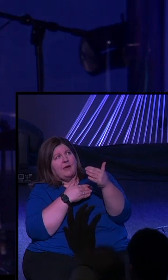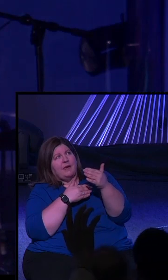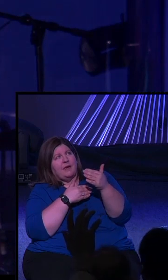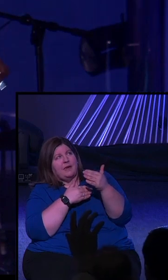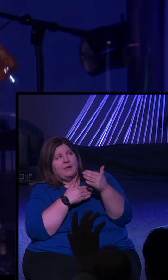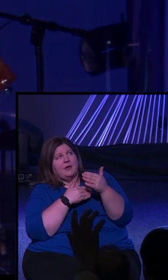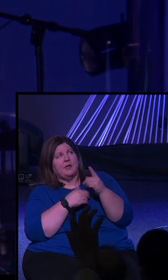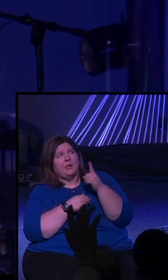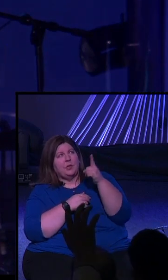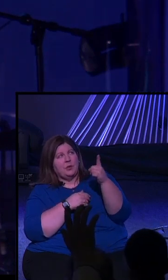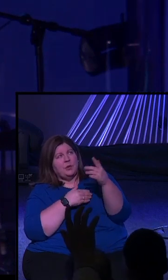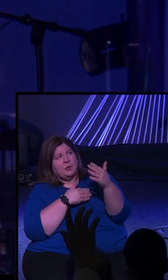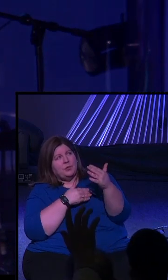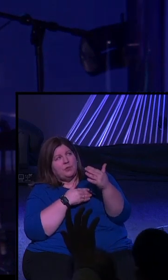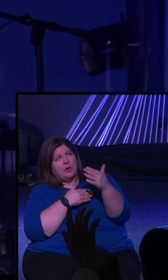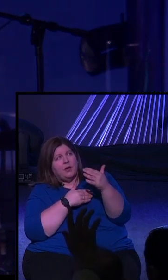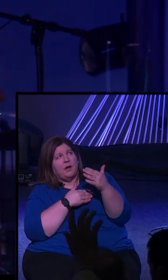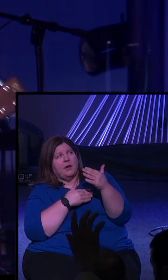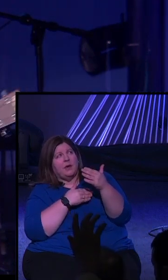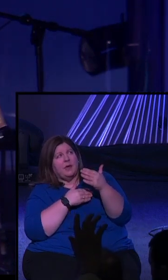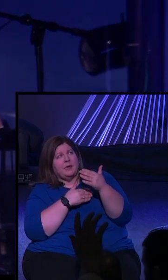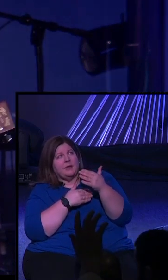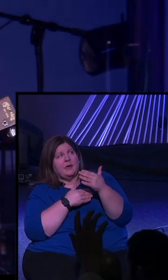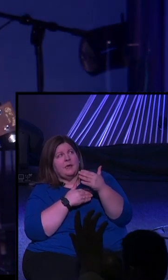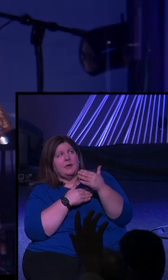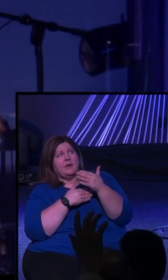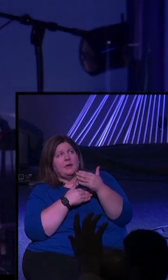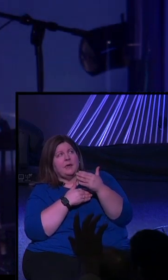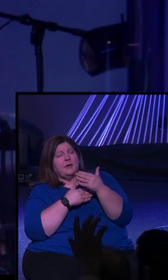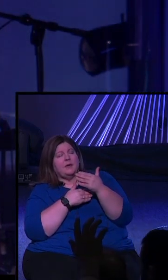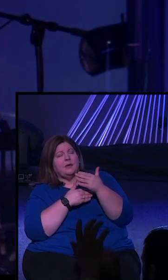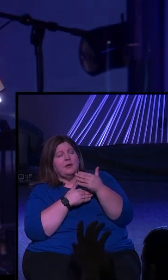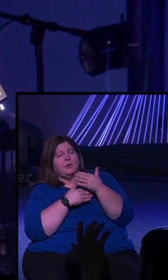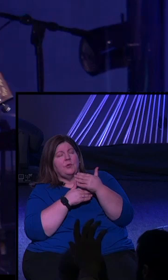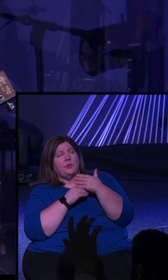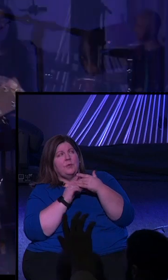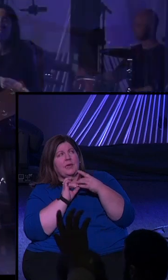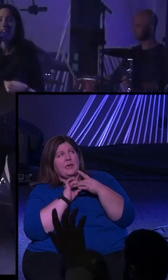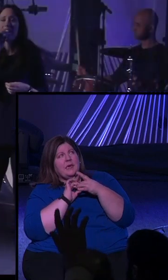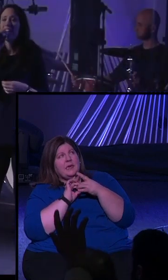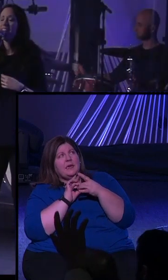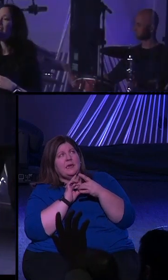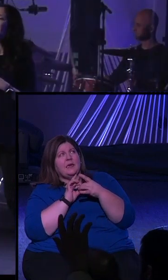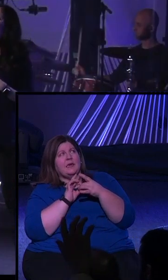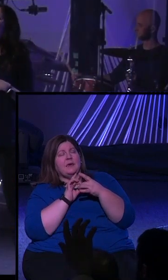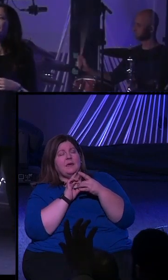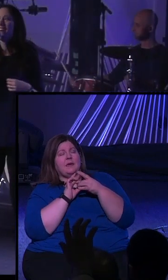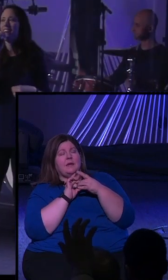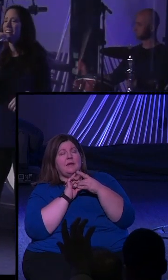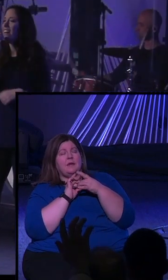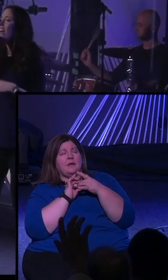draw near, so you draw near to me.